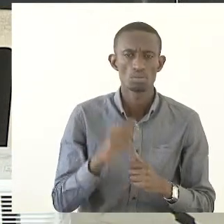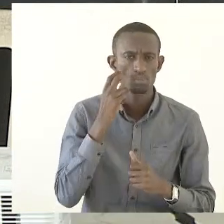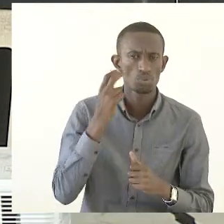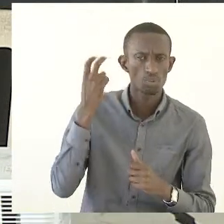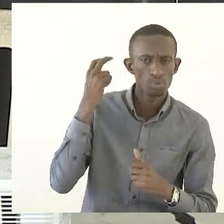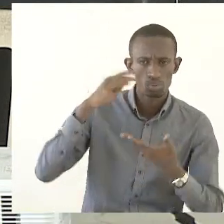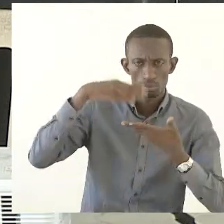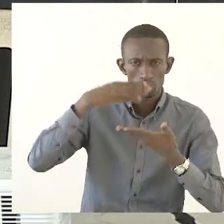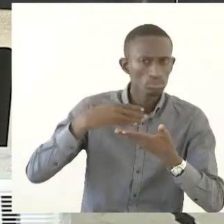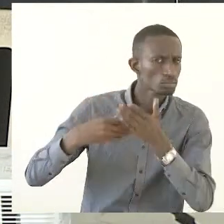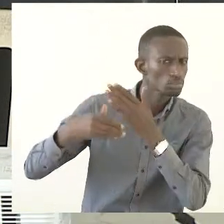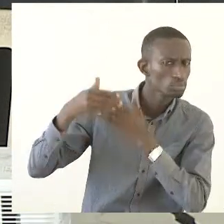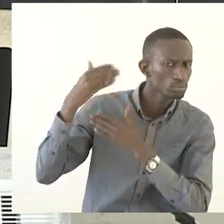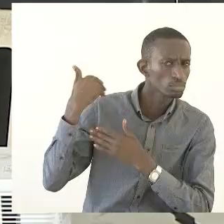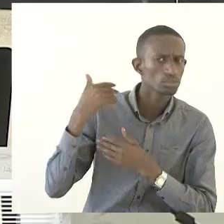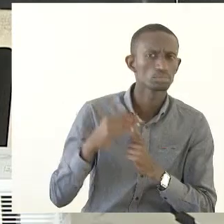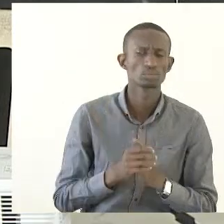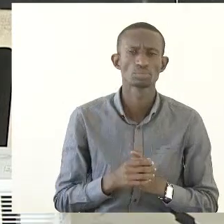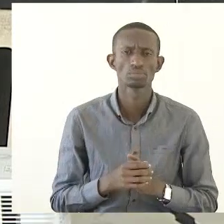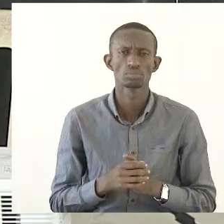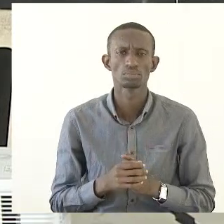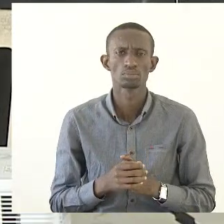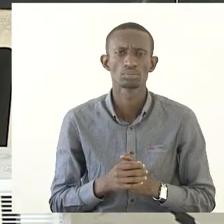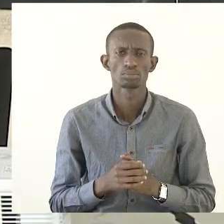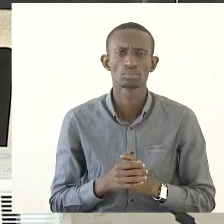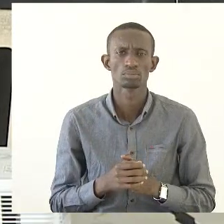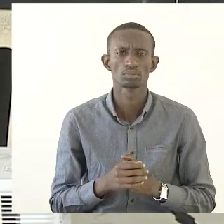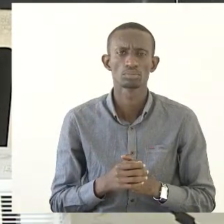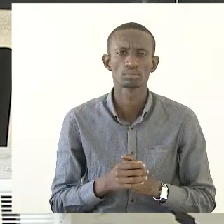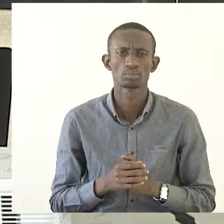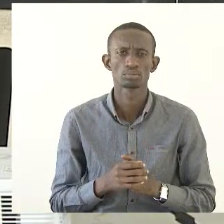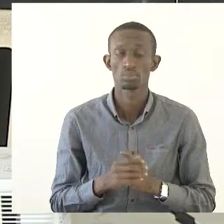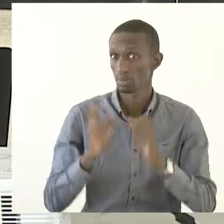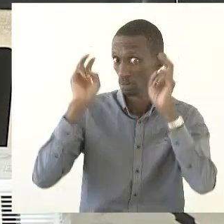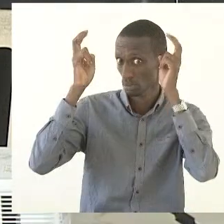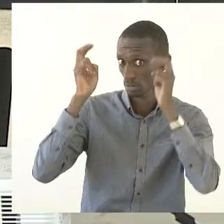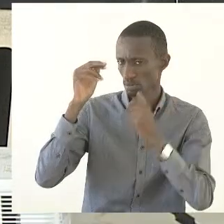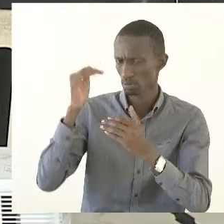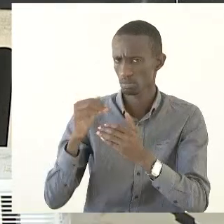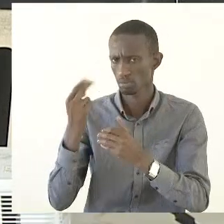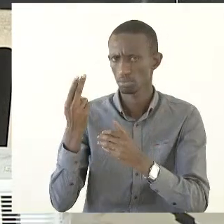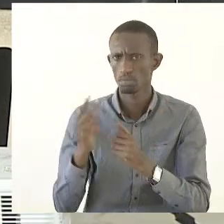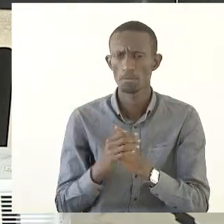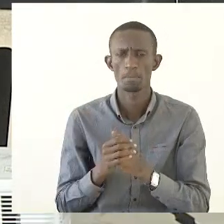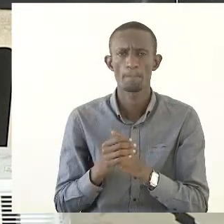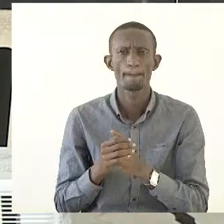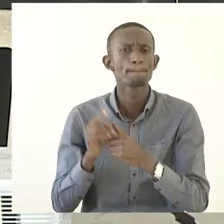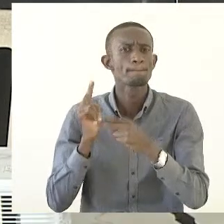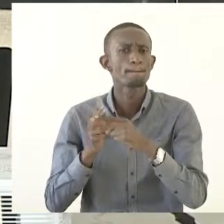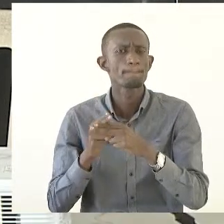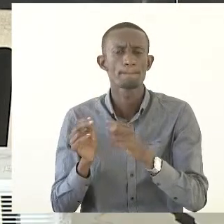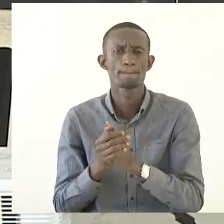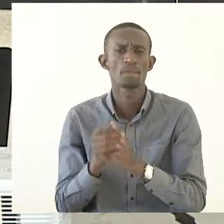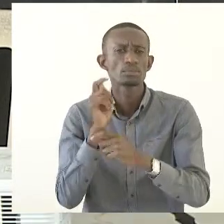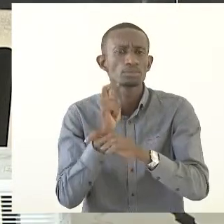discussed. Today we're going to be one which is lesson 2, which is concerning about testing of non-reducing